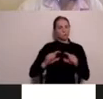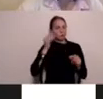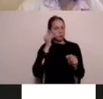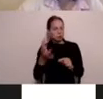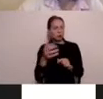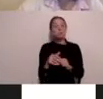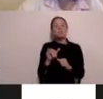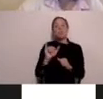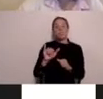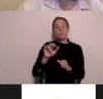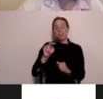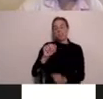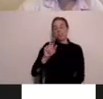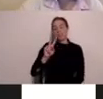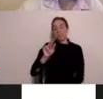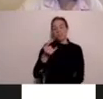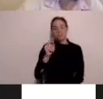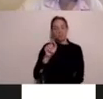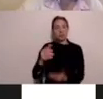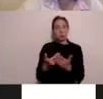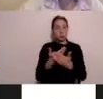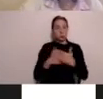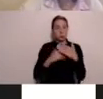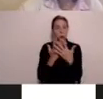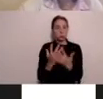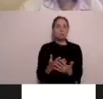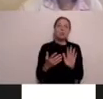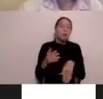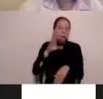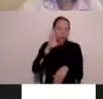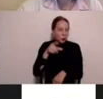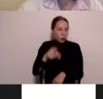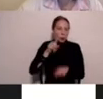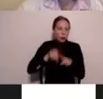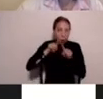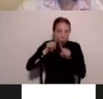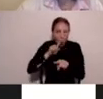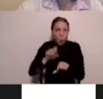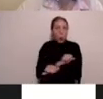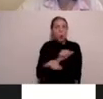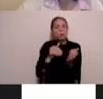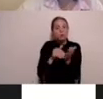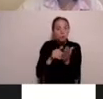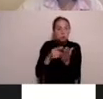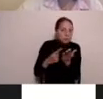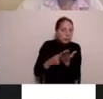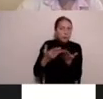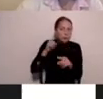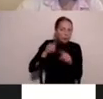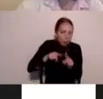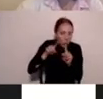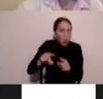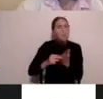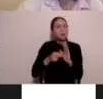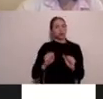We know a lot of families aren't able to make it to their healthcare provider appointments where they might usually have learned about newborn screening. So this is a great way that you can